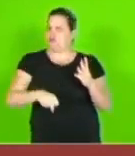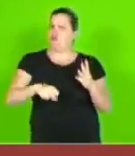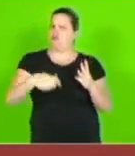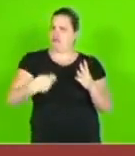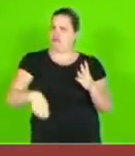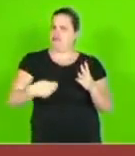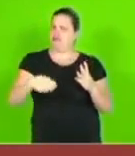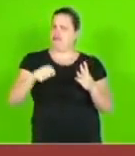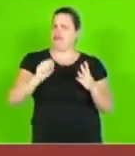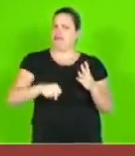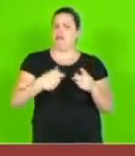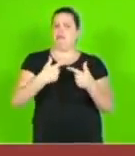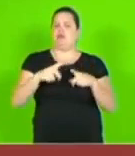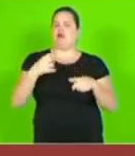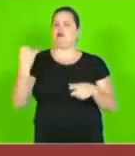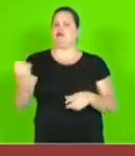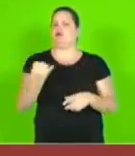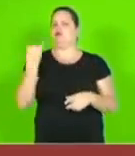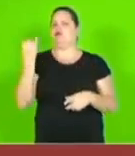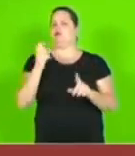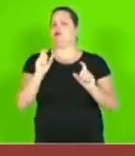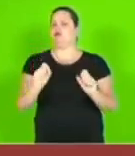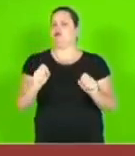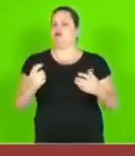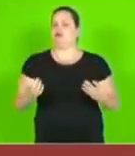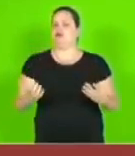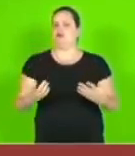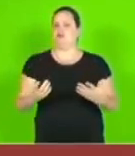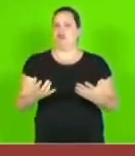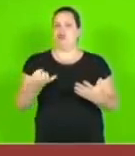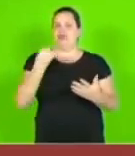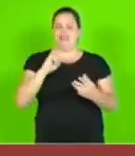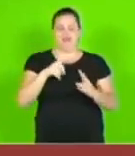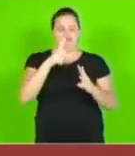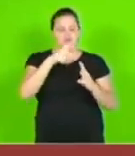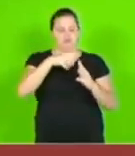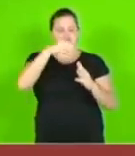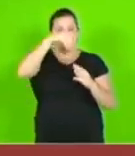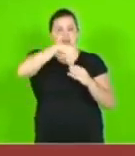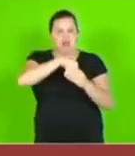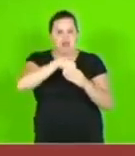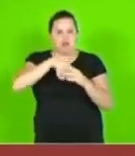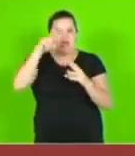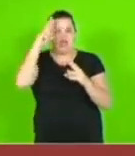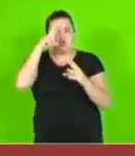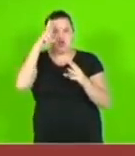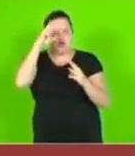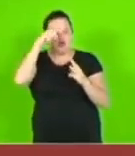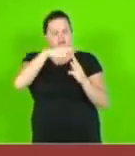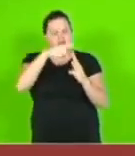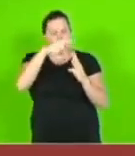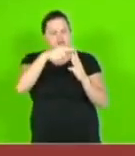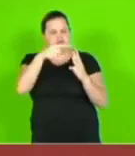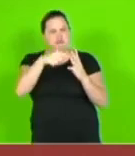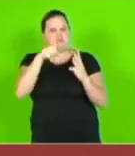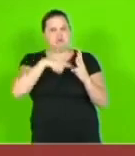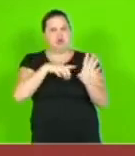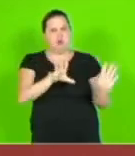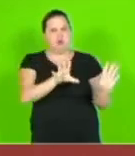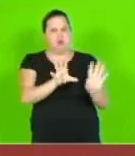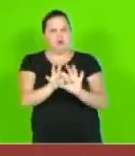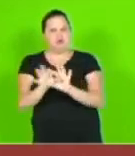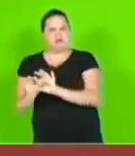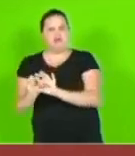Do you have to know the story? Yes, it's important to know the story, but what is most important and most enriching for